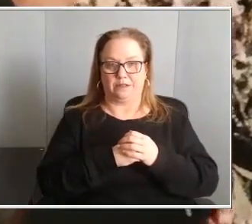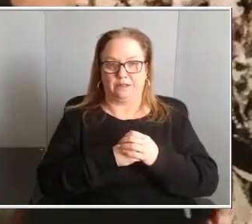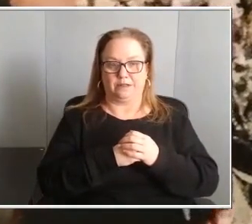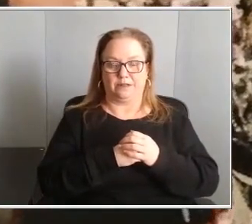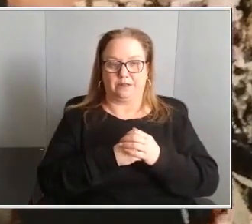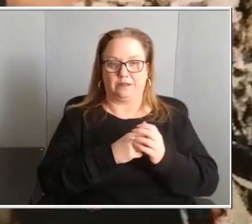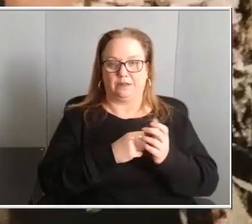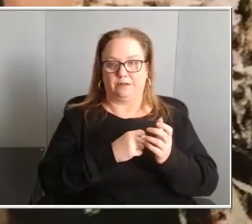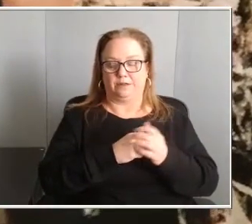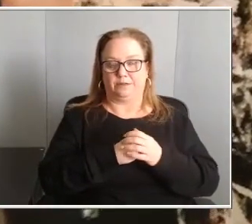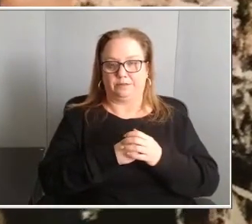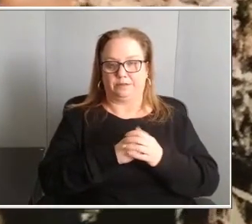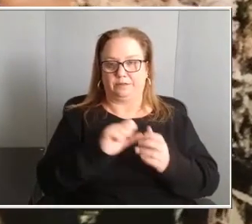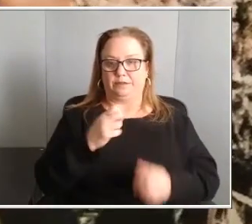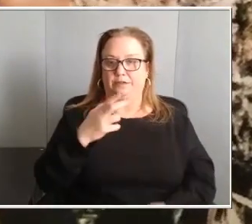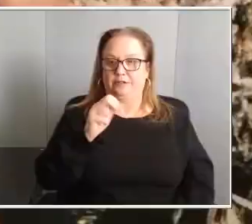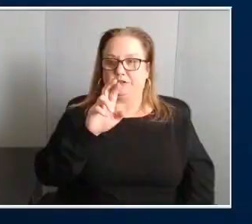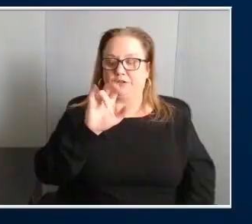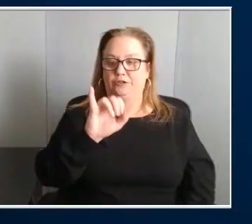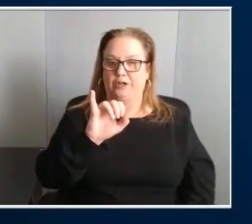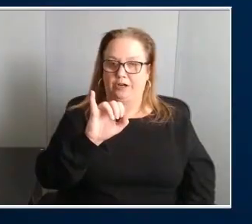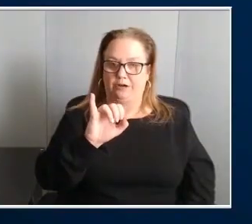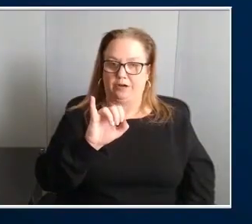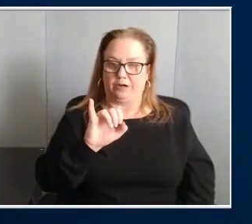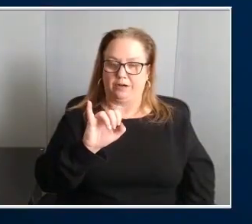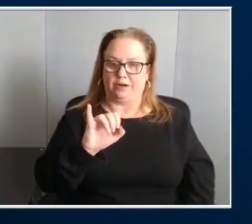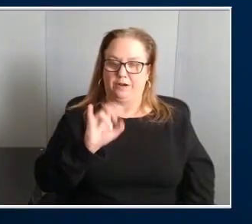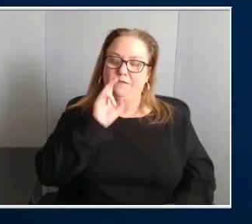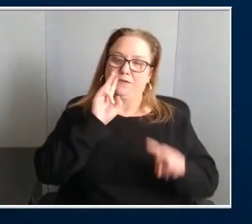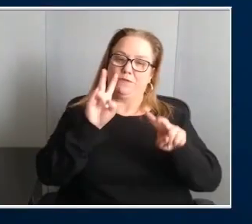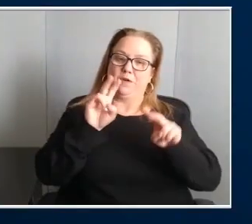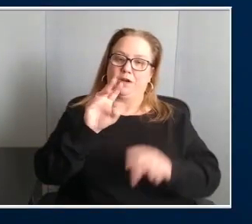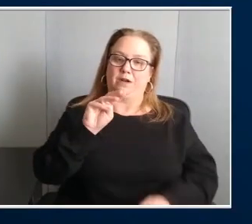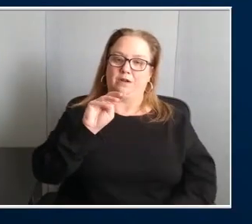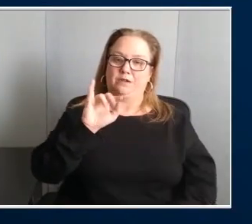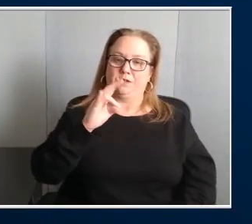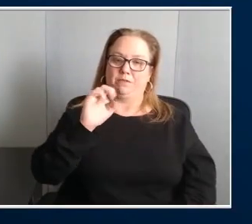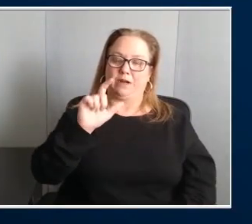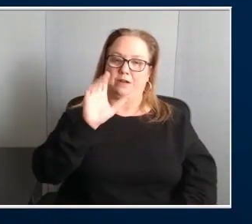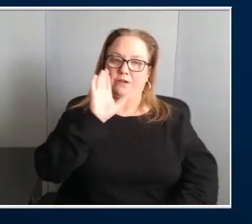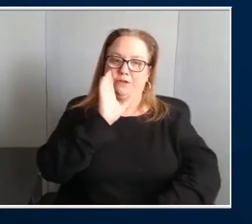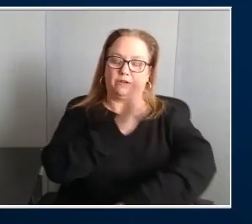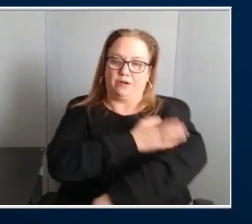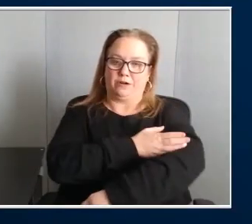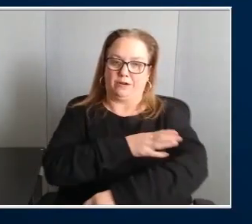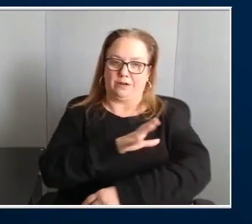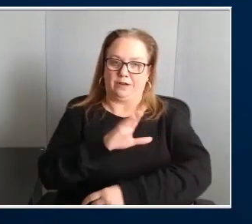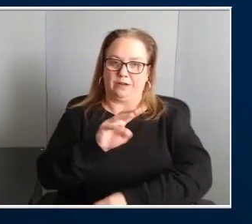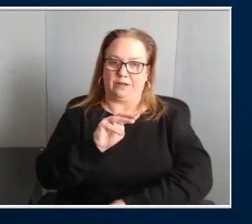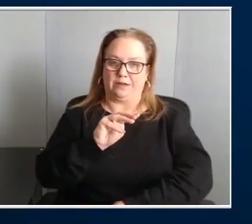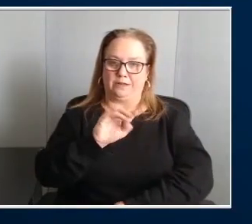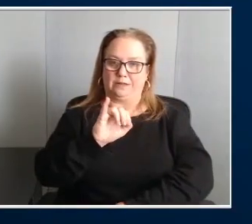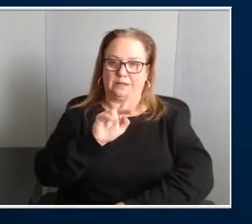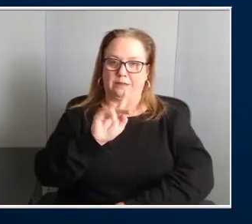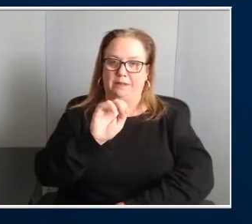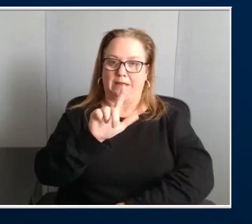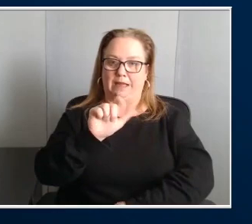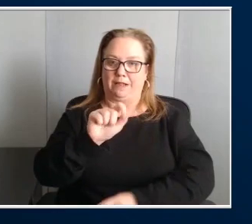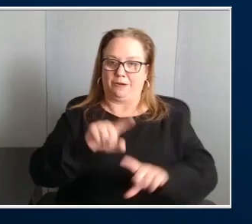from me causing Sherry, them. what was it like for you to watch Michael and your daughter go? By the way, is that Michaela or is that a different